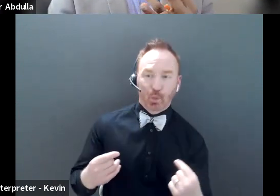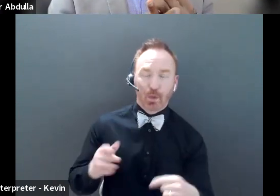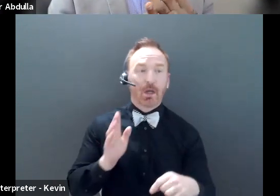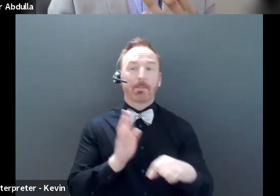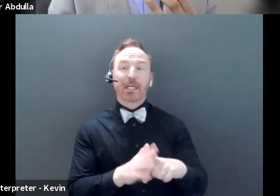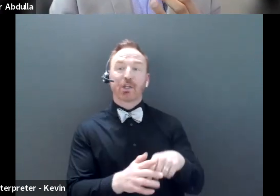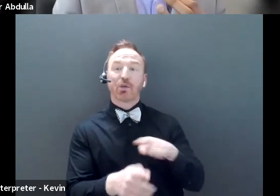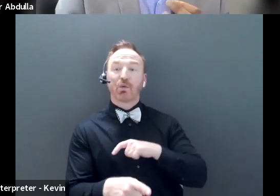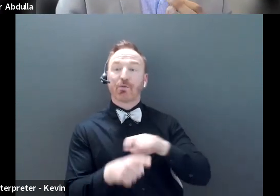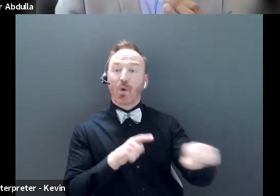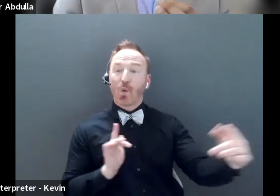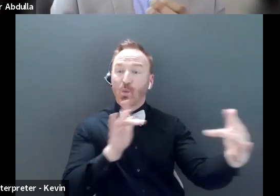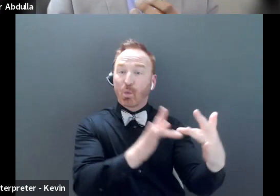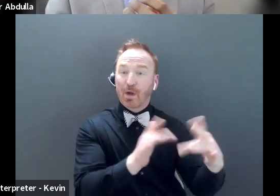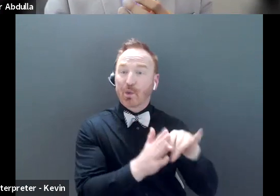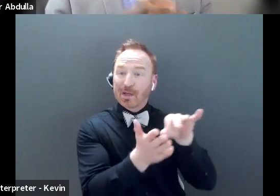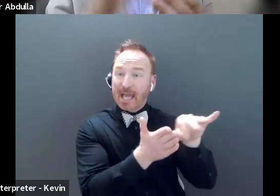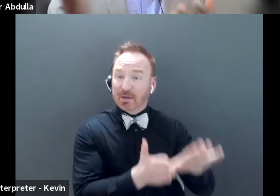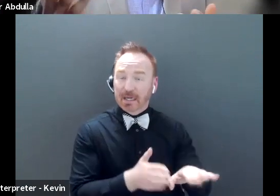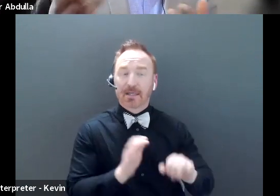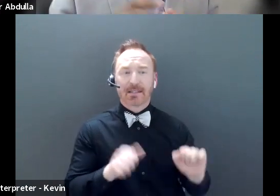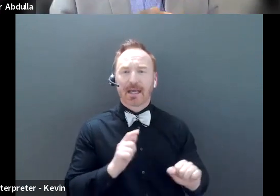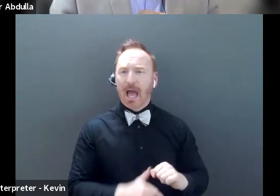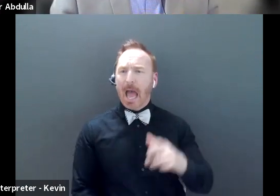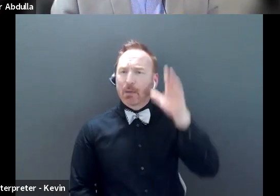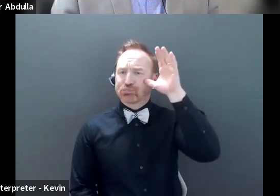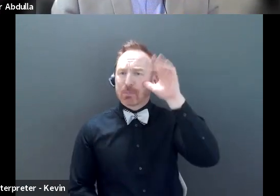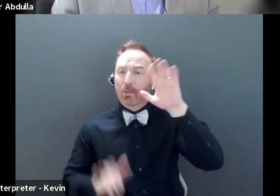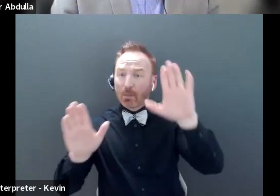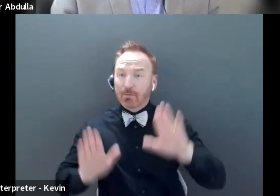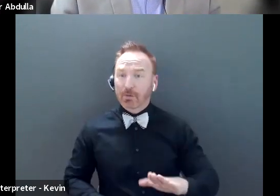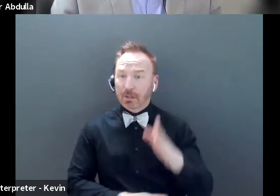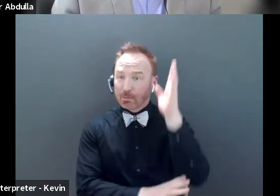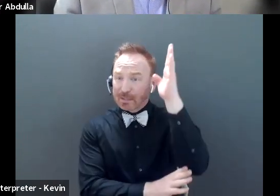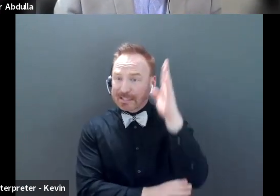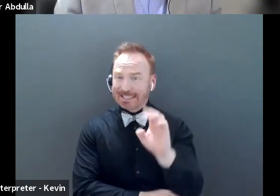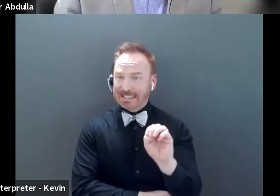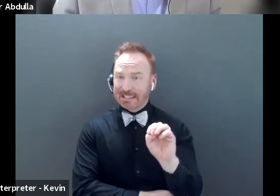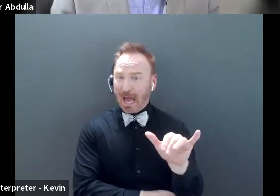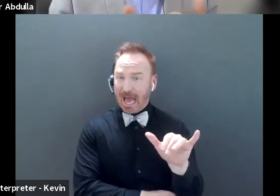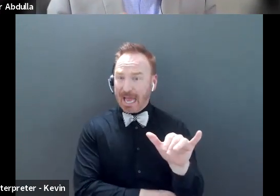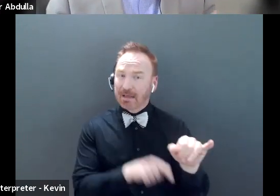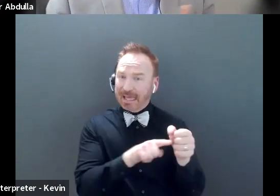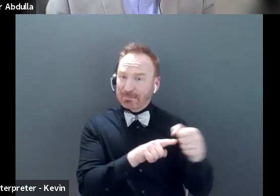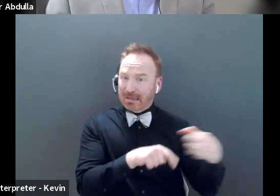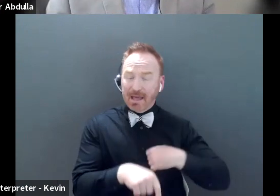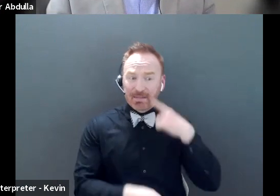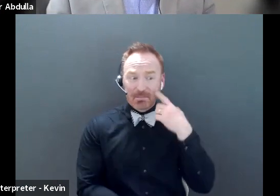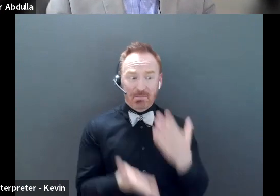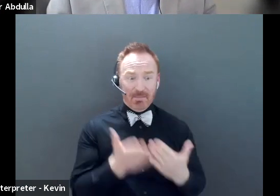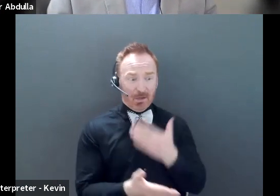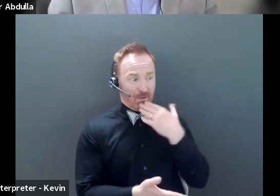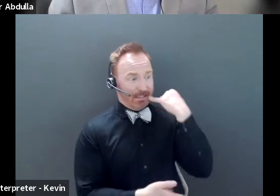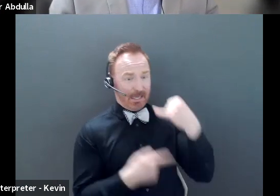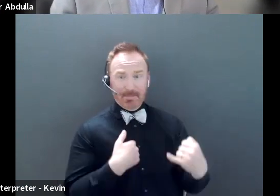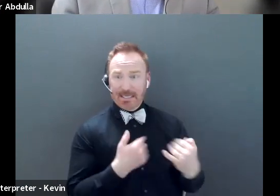heard this really cool presentation from EY. They mentioned all these things. I'm thinking it might be good to do a salary. And from there, your